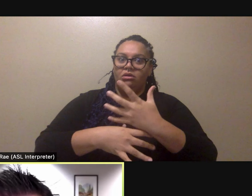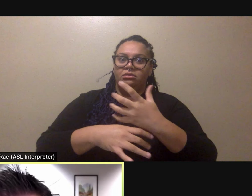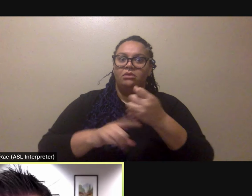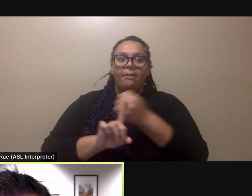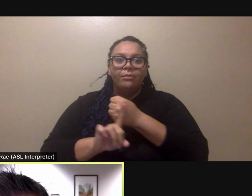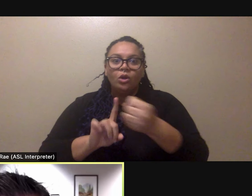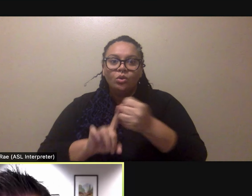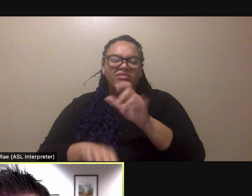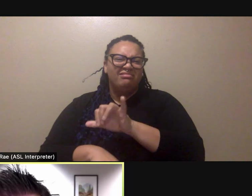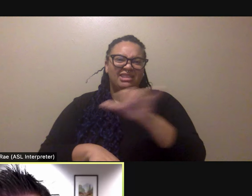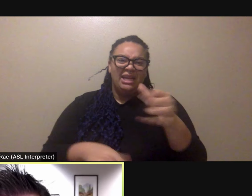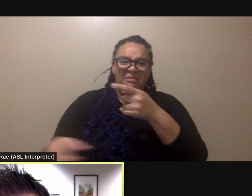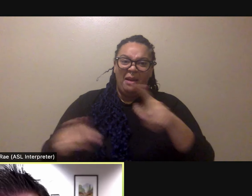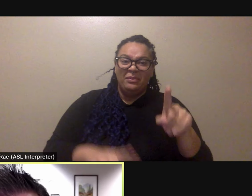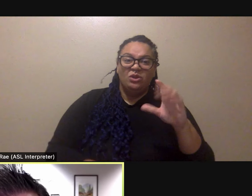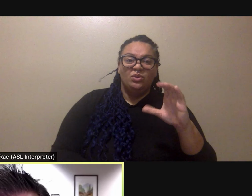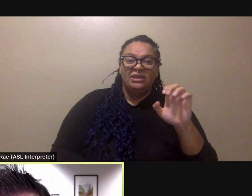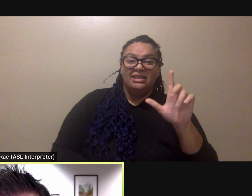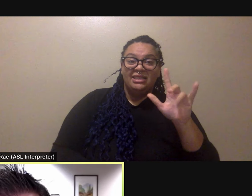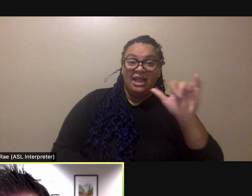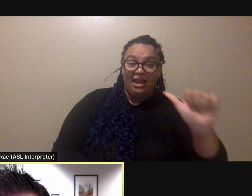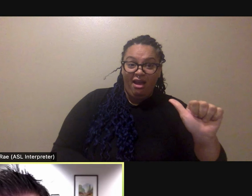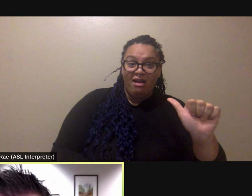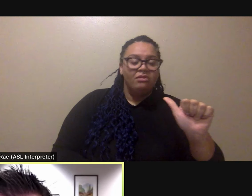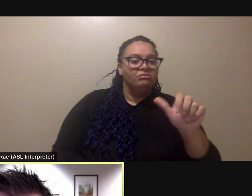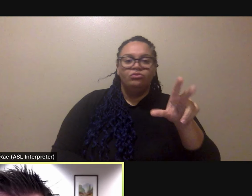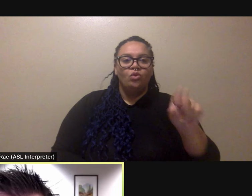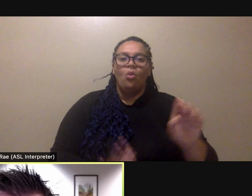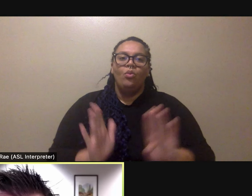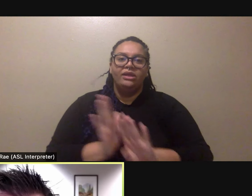Celia just was like that. But no, it developed over